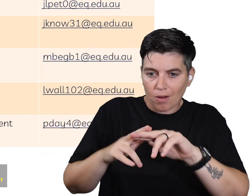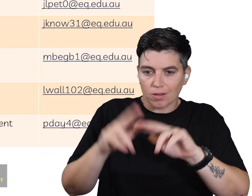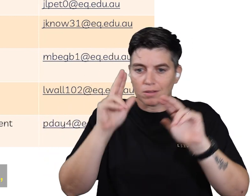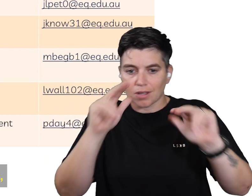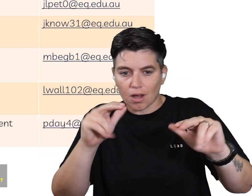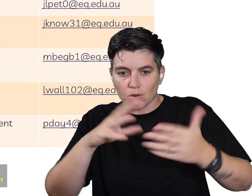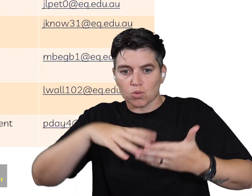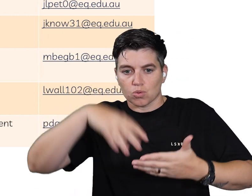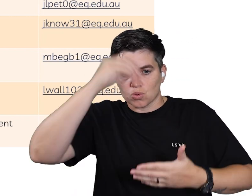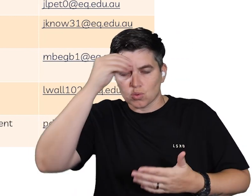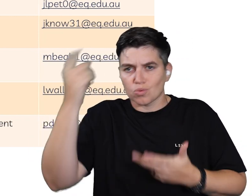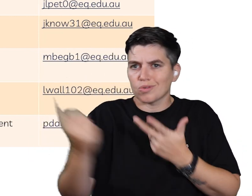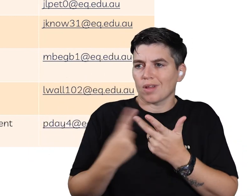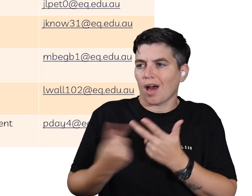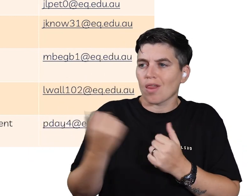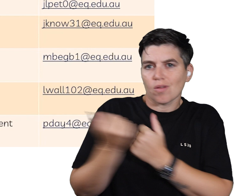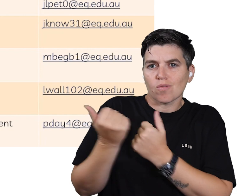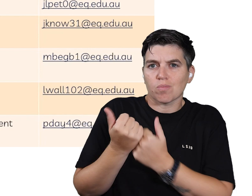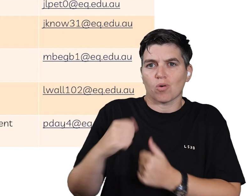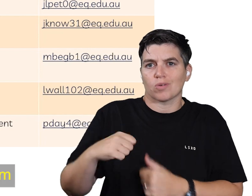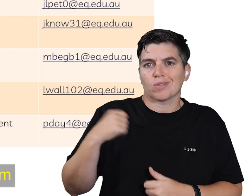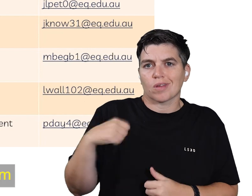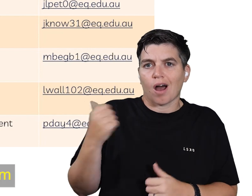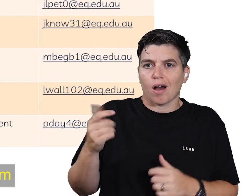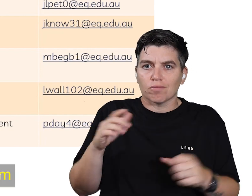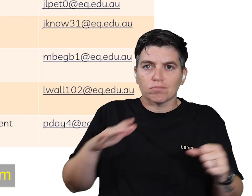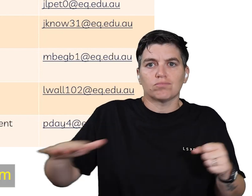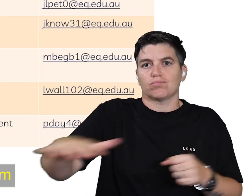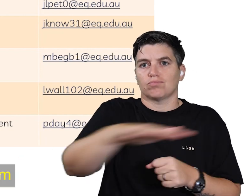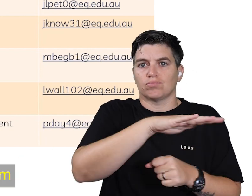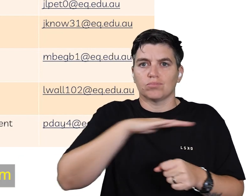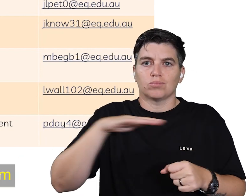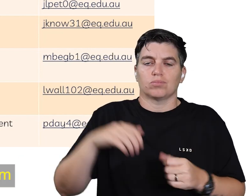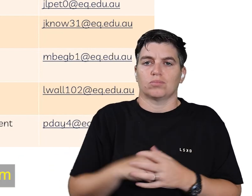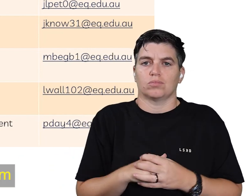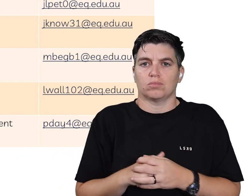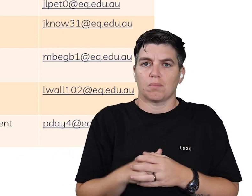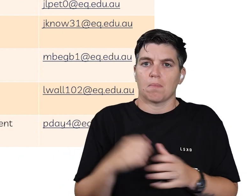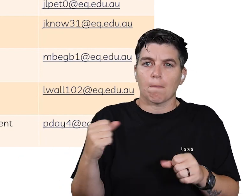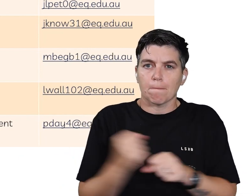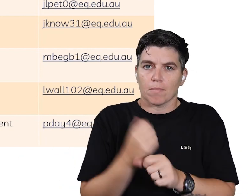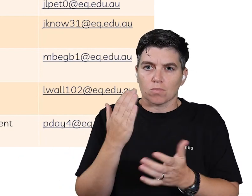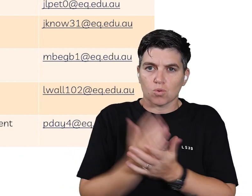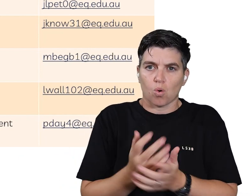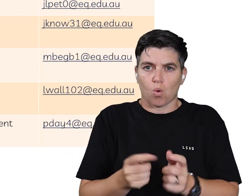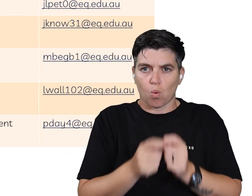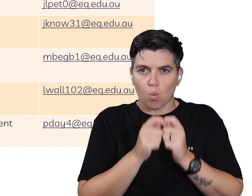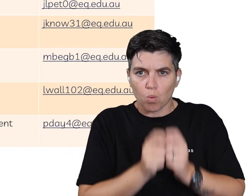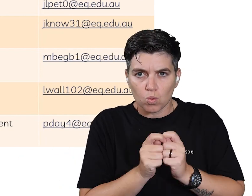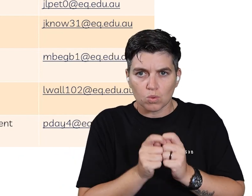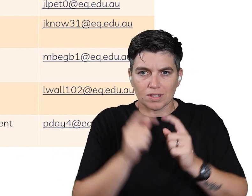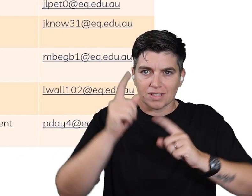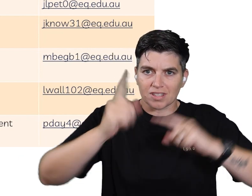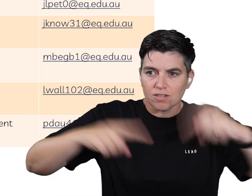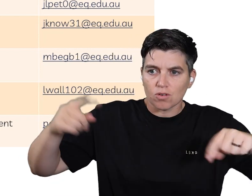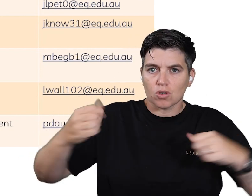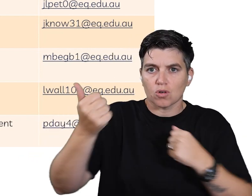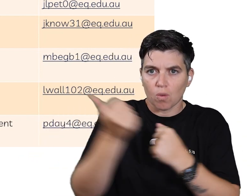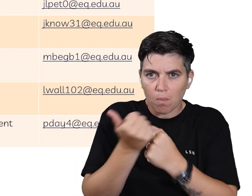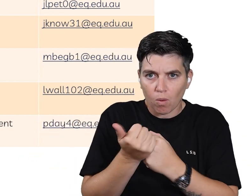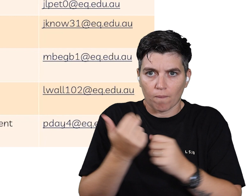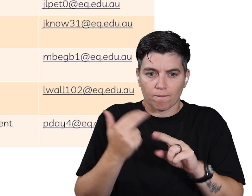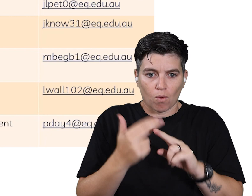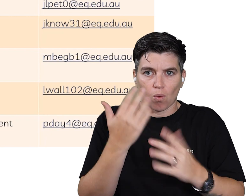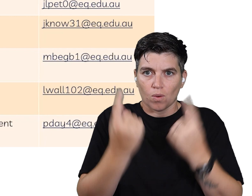carers, students and other support personnel within the broader intrapillar leadership team to ensure quality, differentiated support